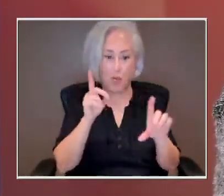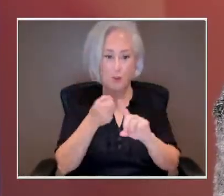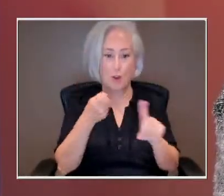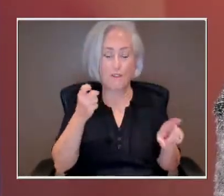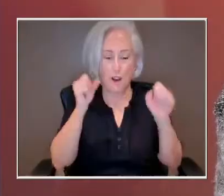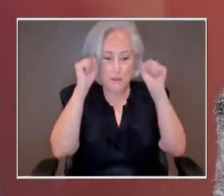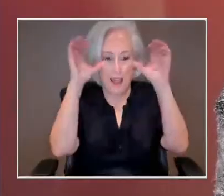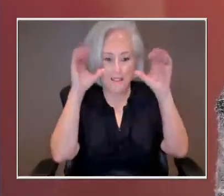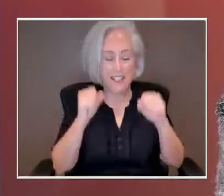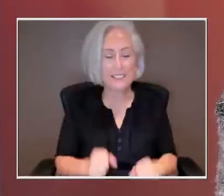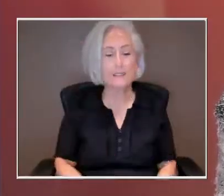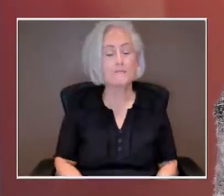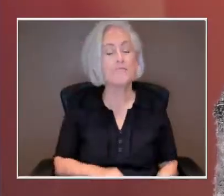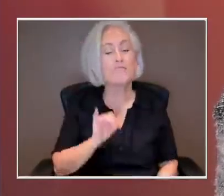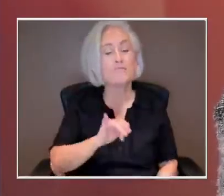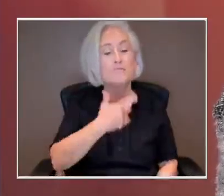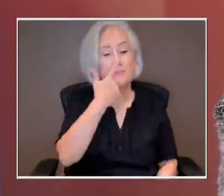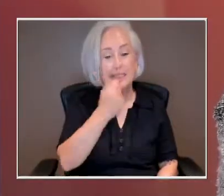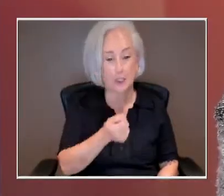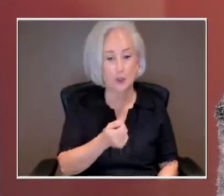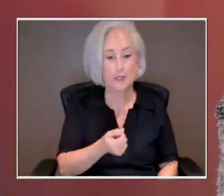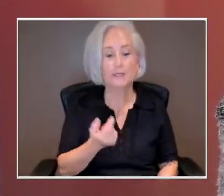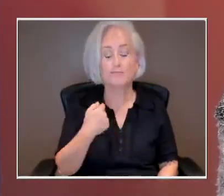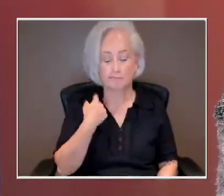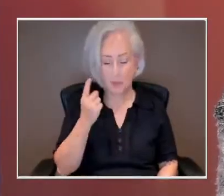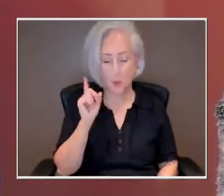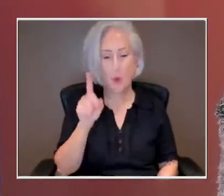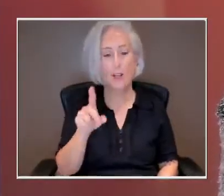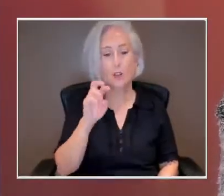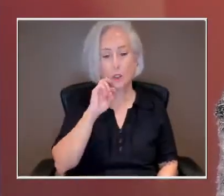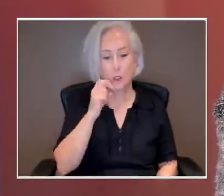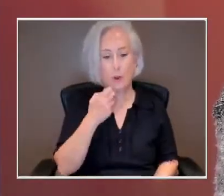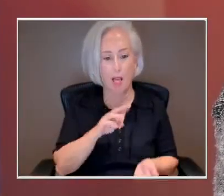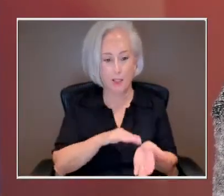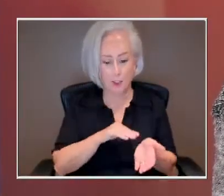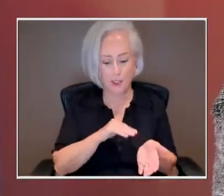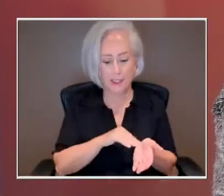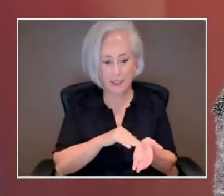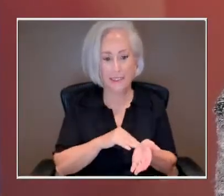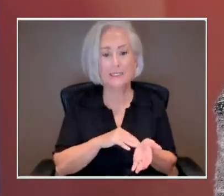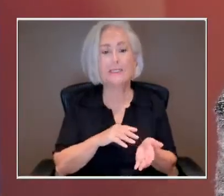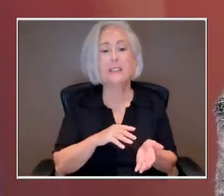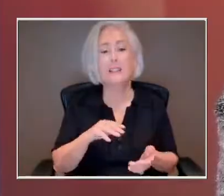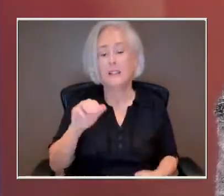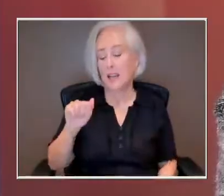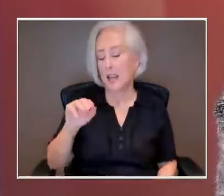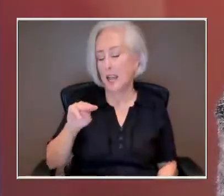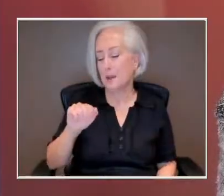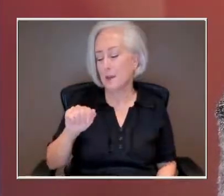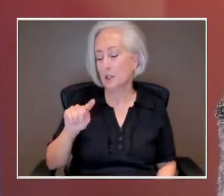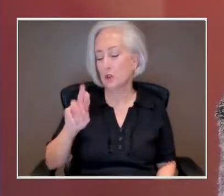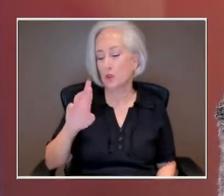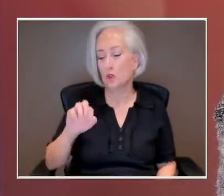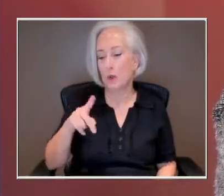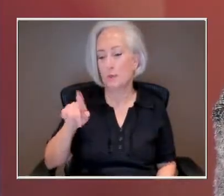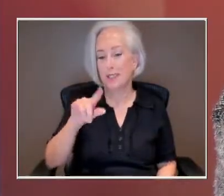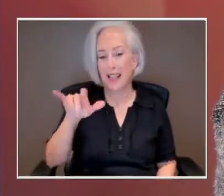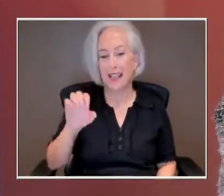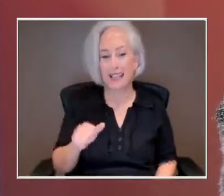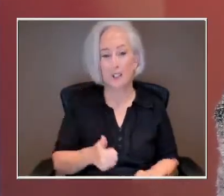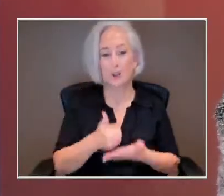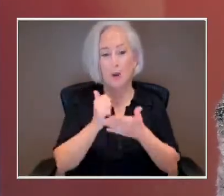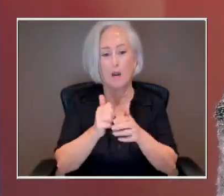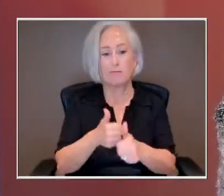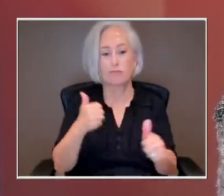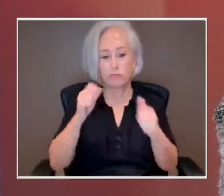That's interesting. I saw a neurologist, and I was taking amitriptyline to help kind of ward the headaches off for a